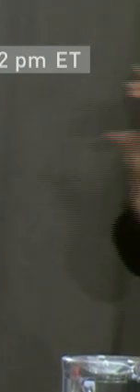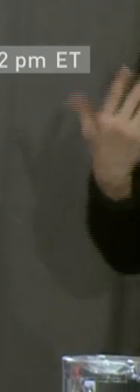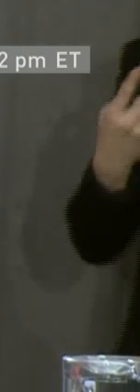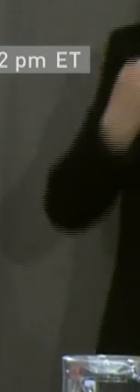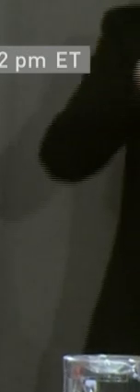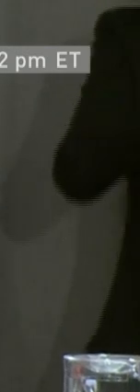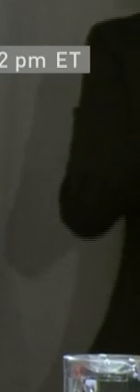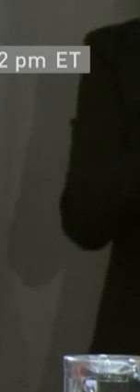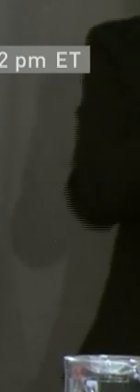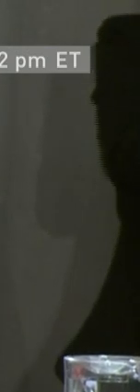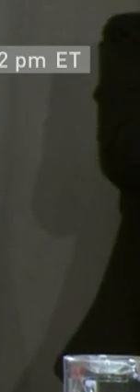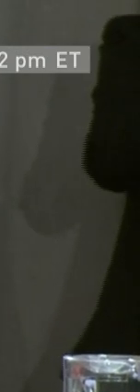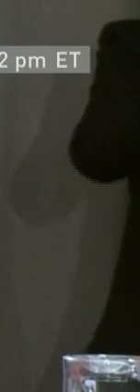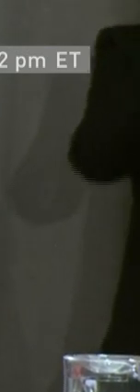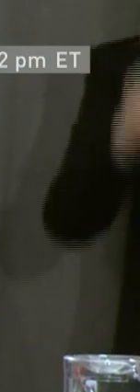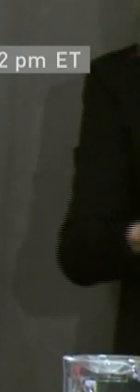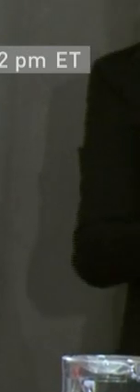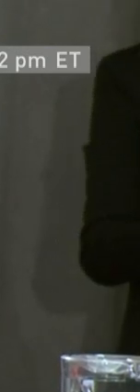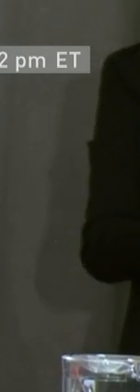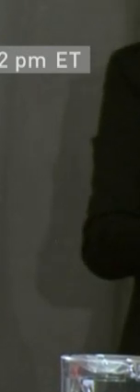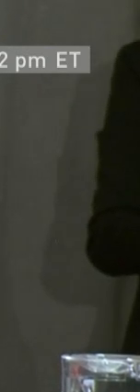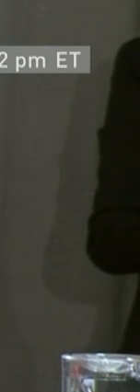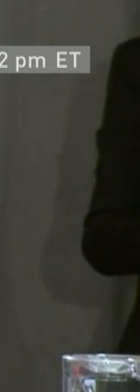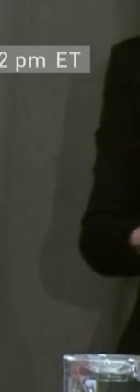The one before going back to the room.